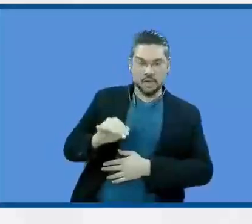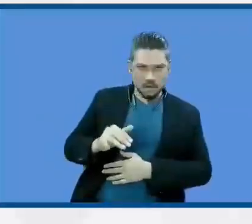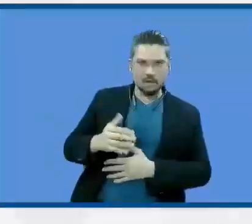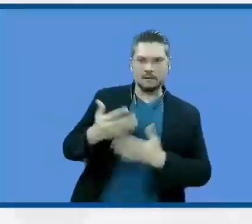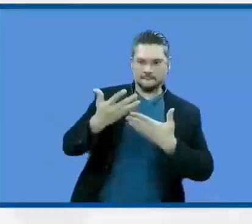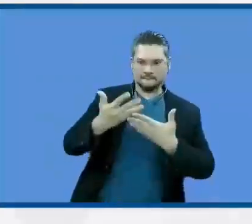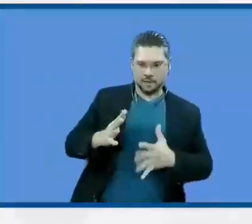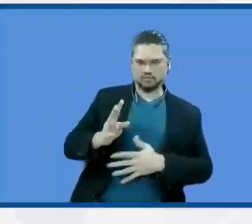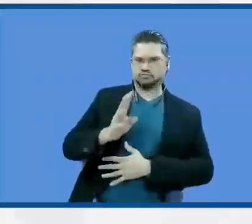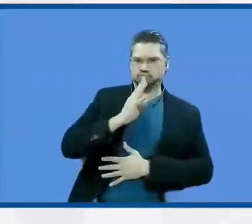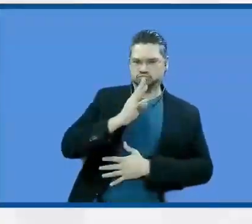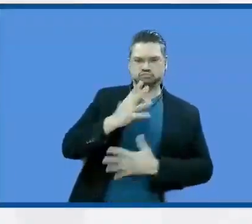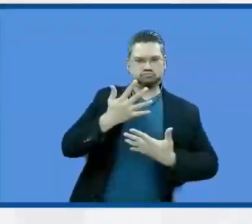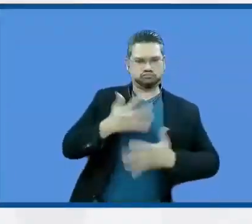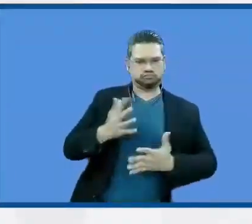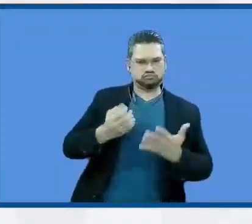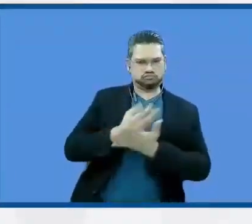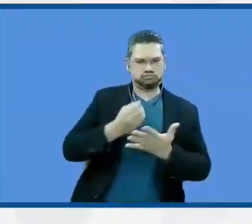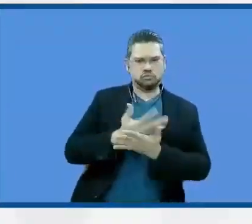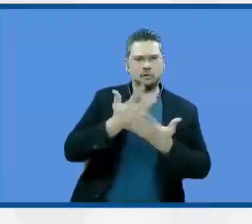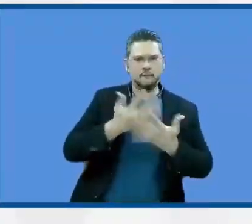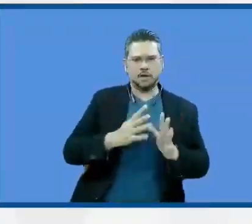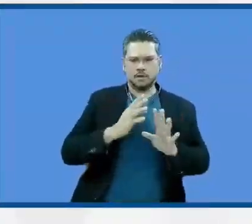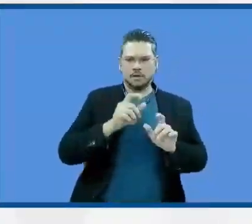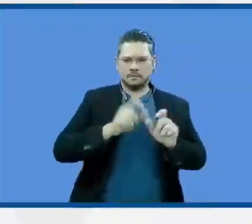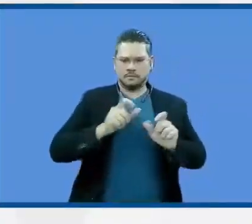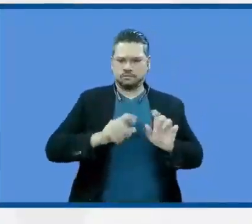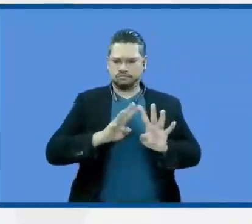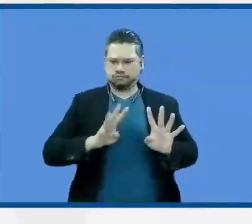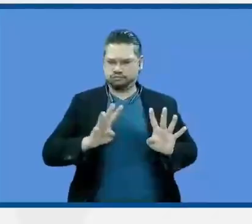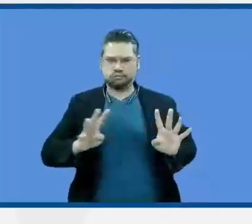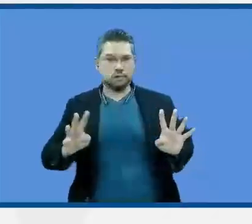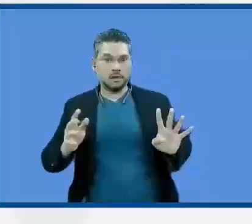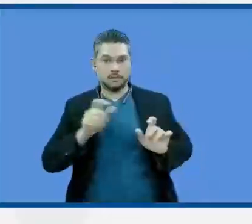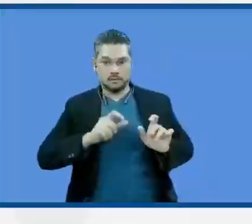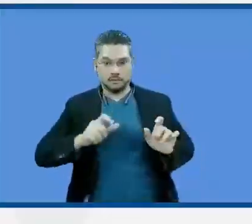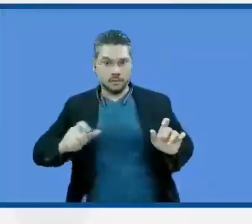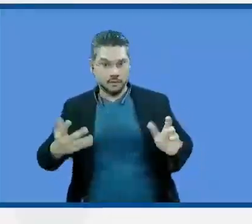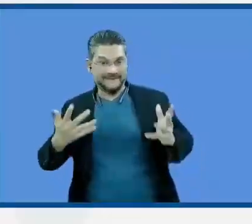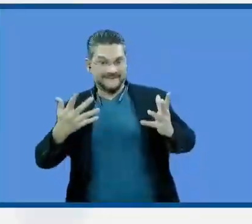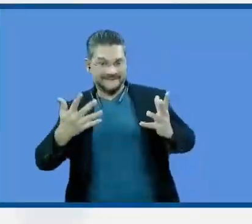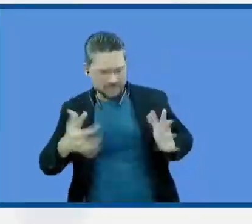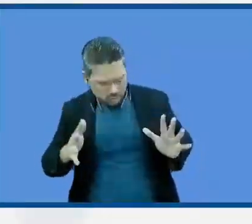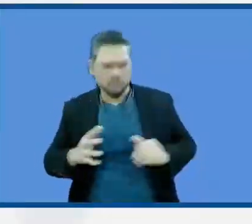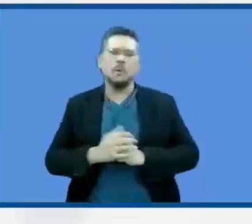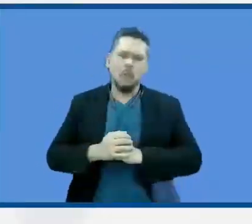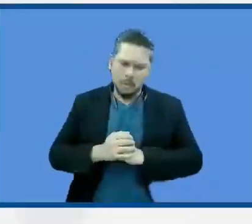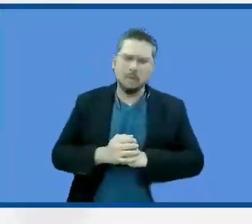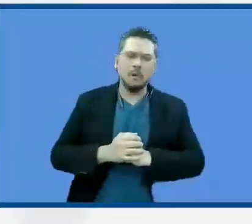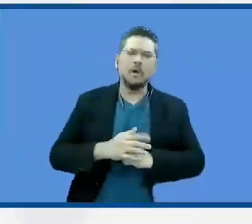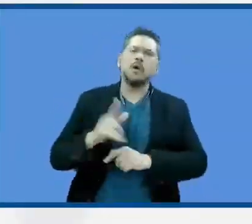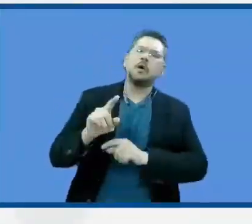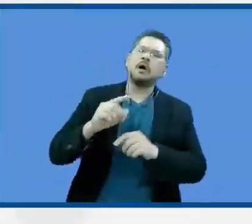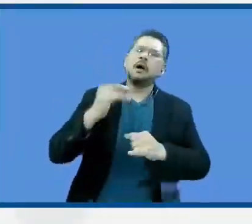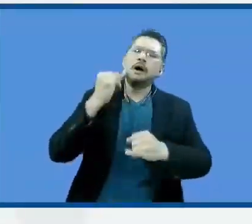our panel will have their time to speak as well, and I will ask questions of them as well. And we hope that